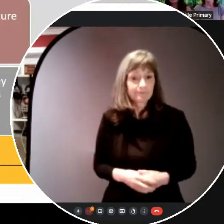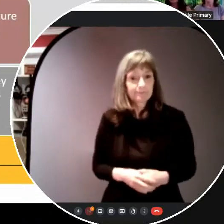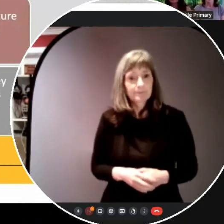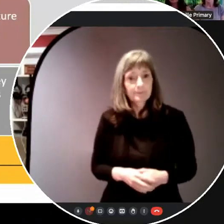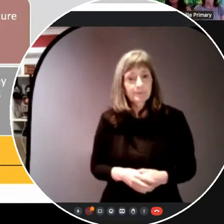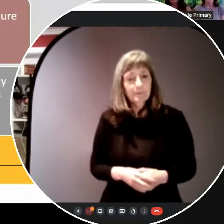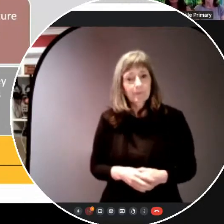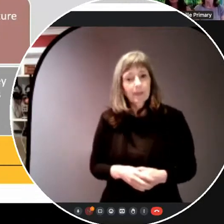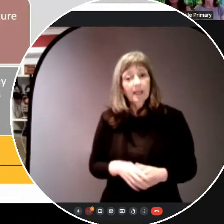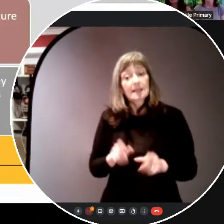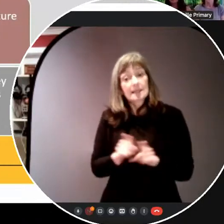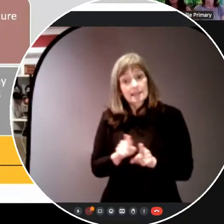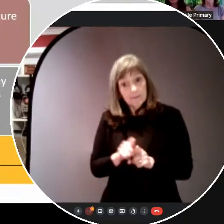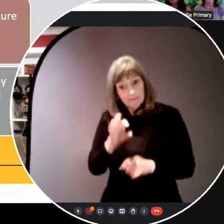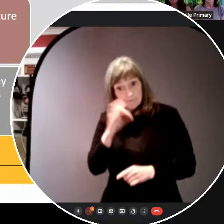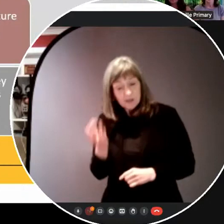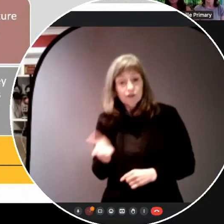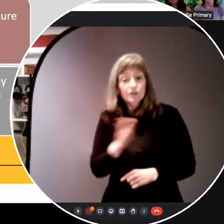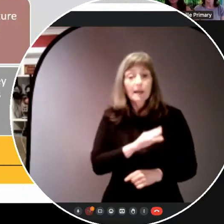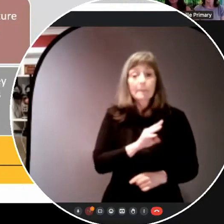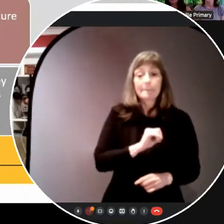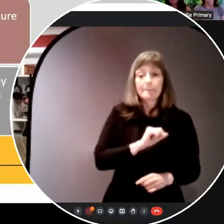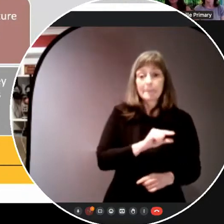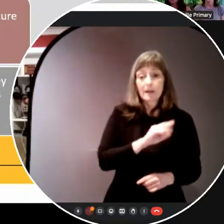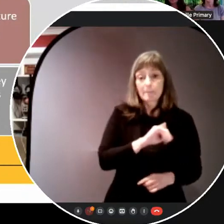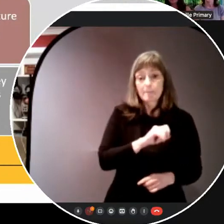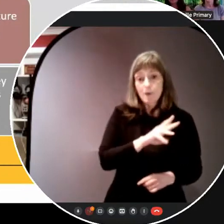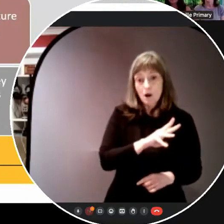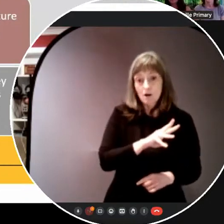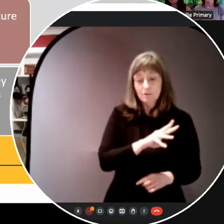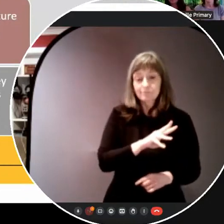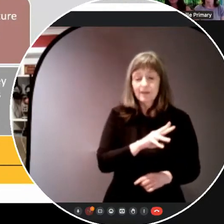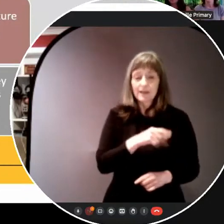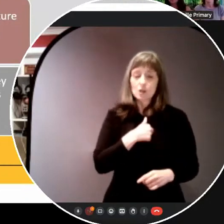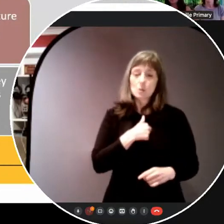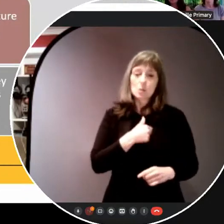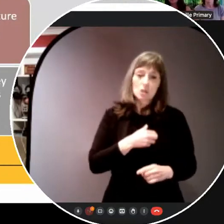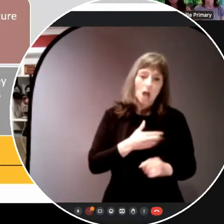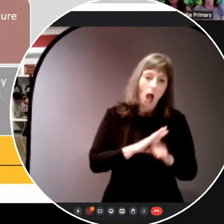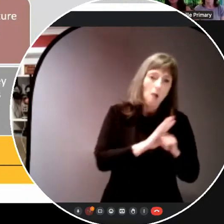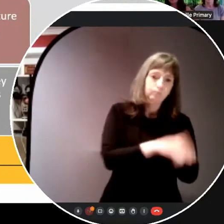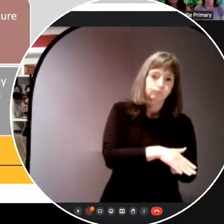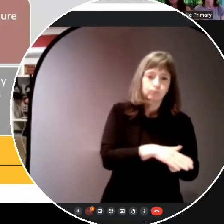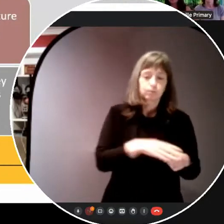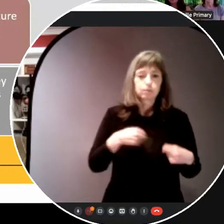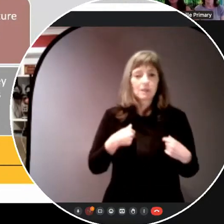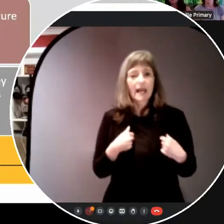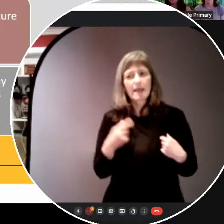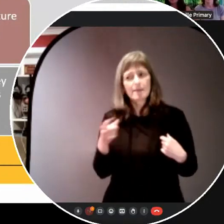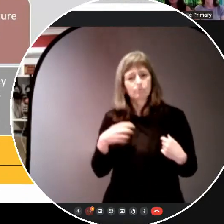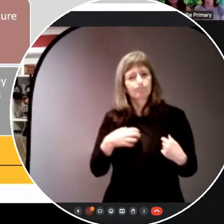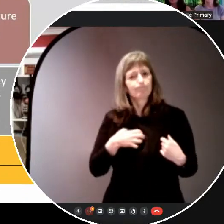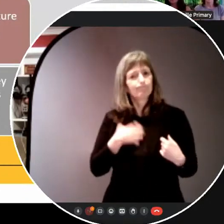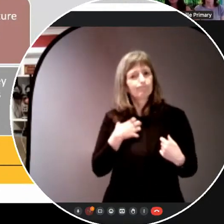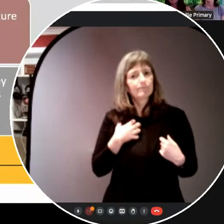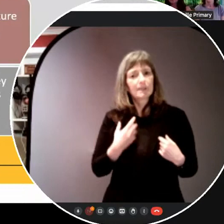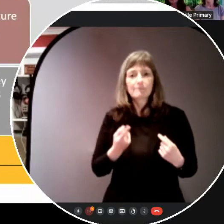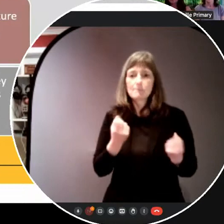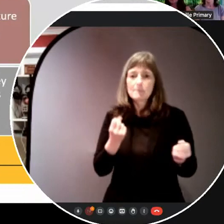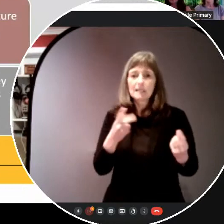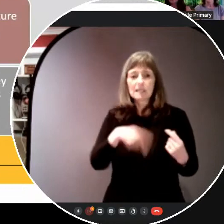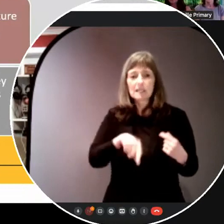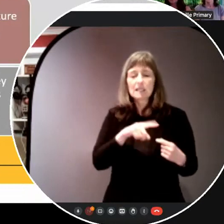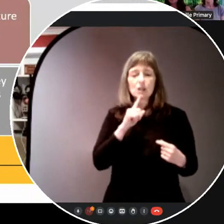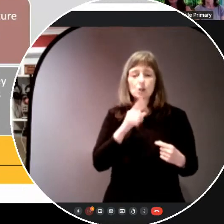even more so, the Mi'kmaq culture was suppressed by my parents too. English settlers harbored strong resentment against Indians. And